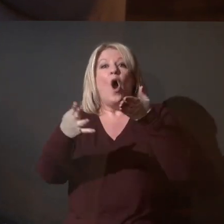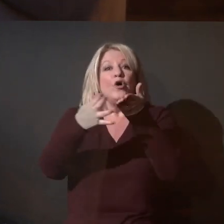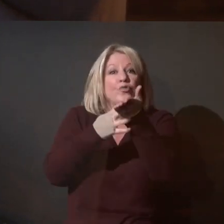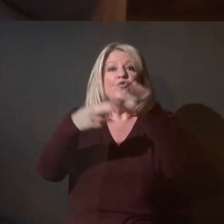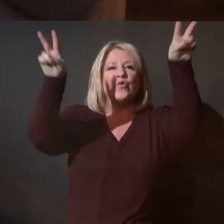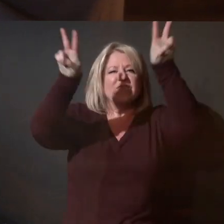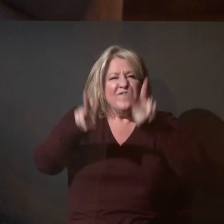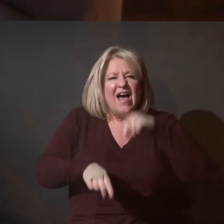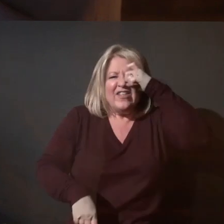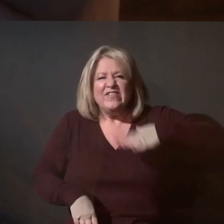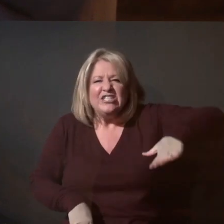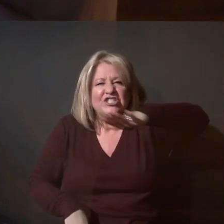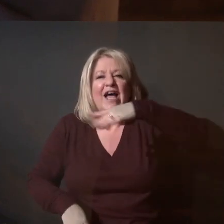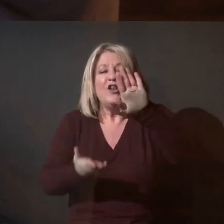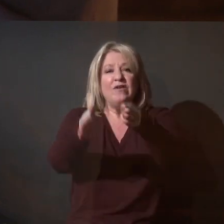seems like we're sinking